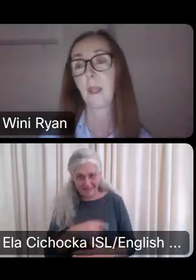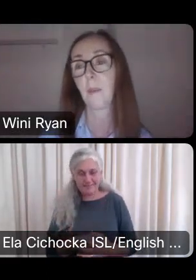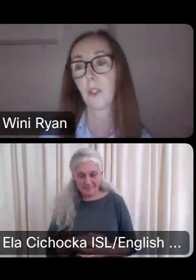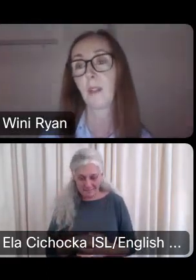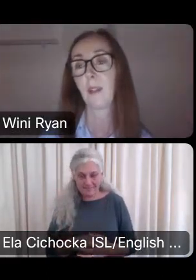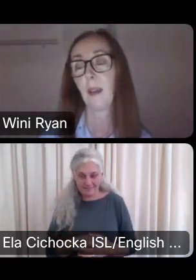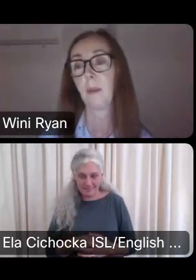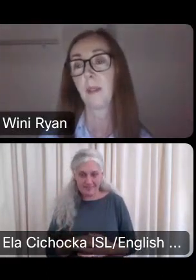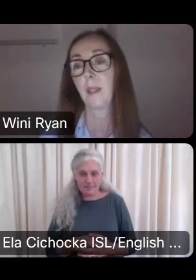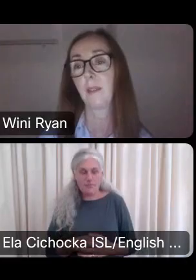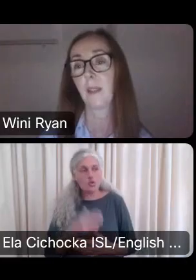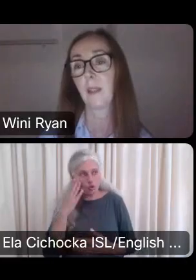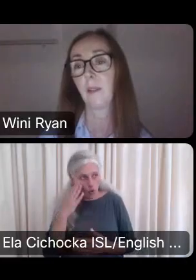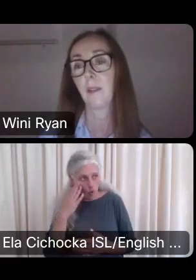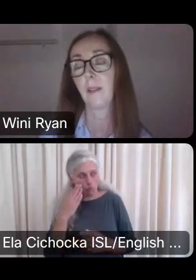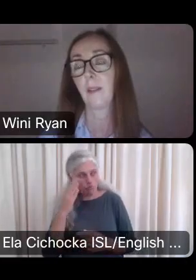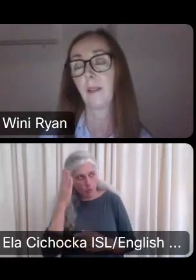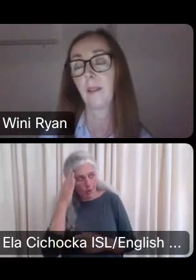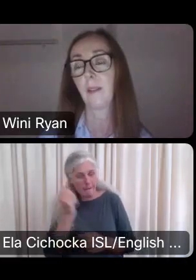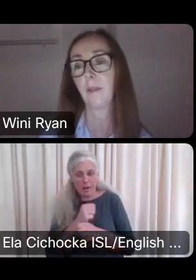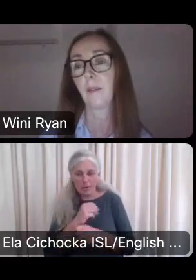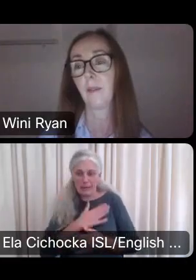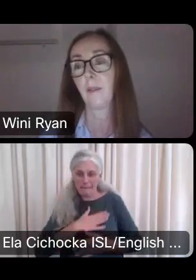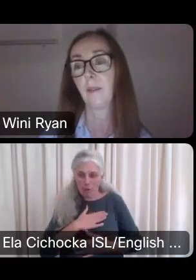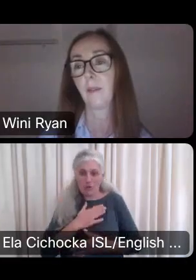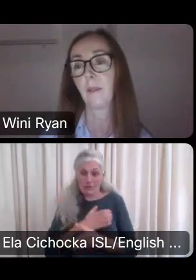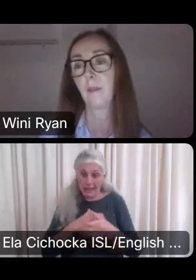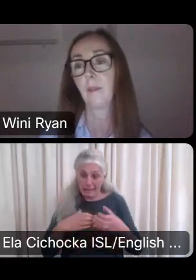Name the emotion. Empathy. Thank you.